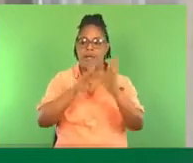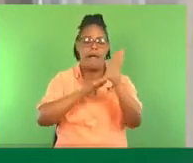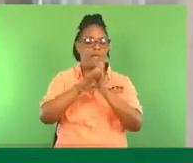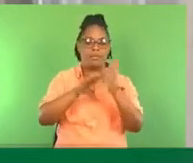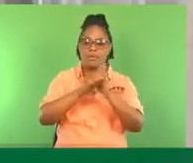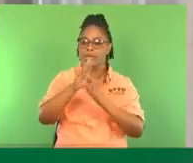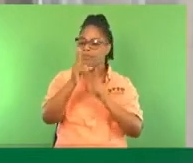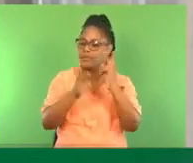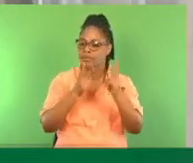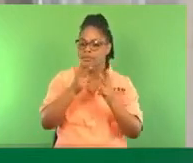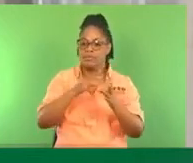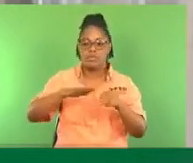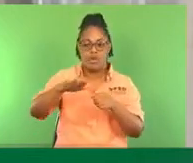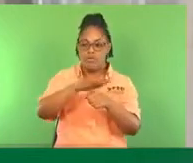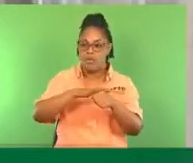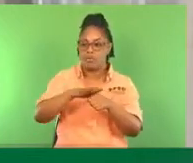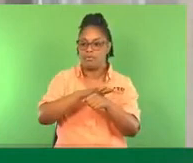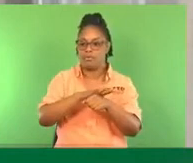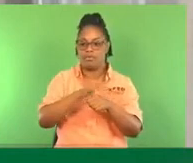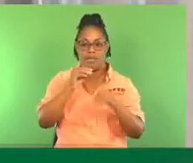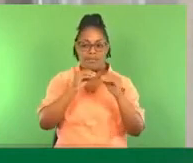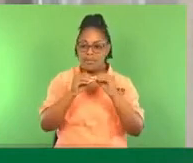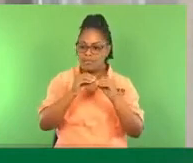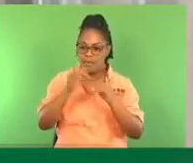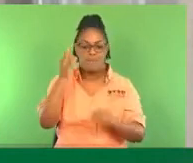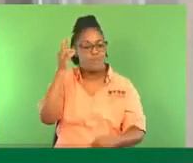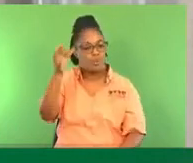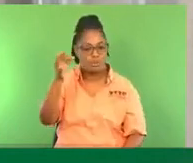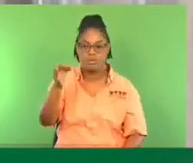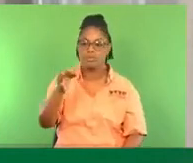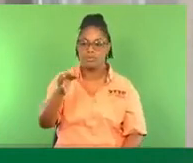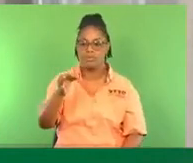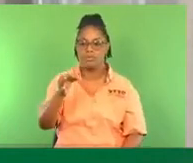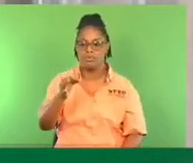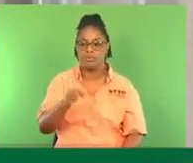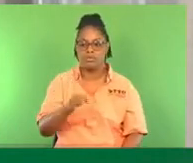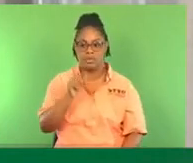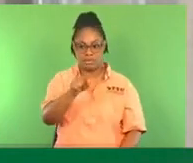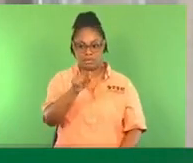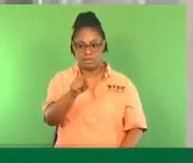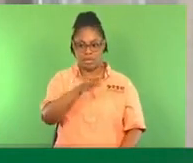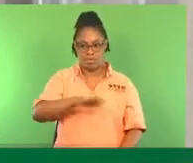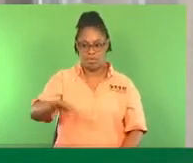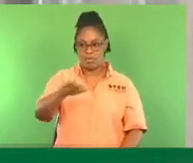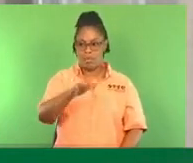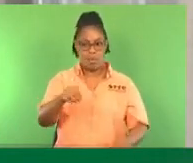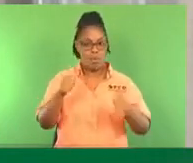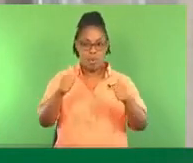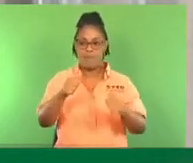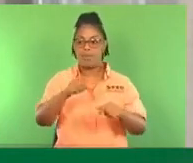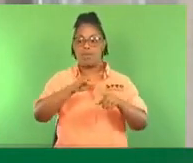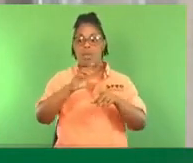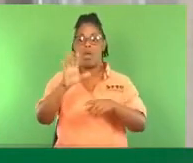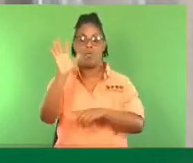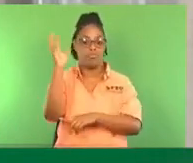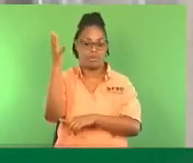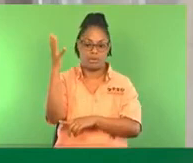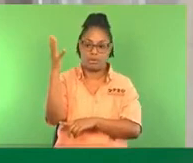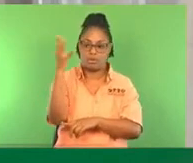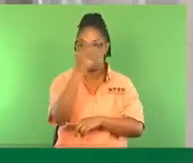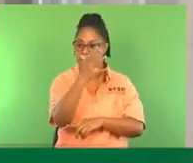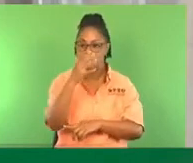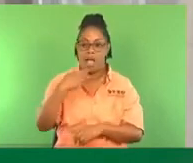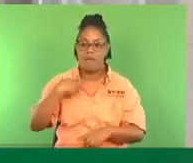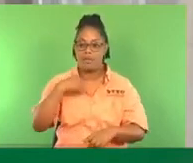that something can be done in the near future. Cumuto, Manzanilla is excellent for ecotourism. We have the New River Swamp, we have the